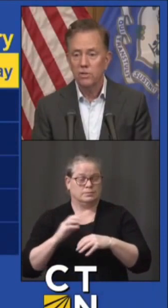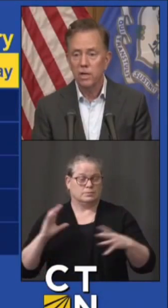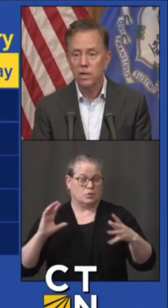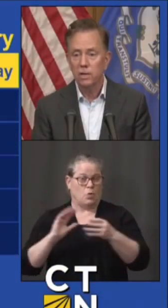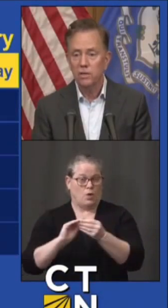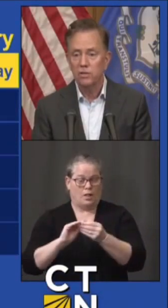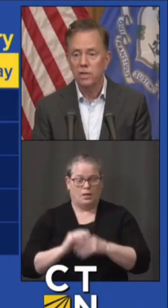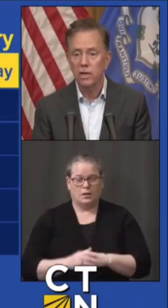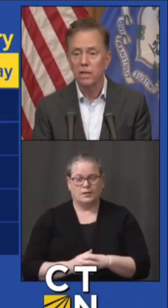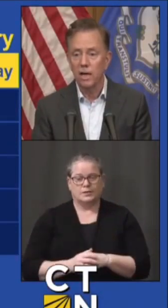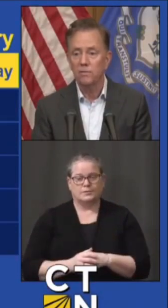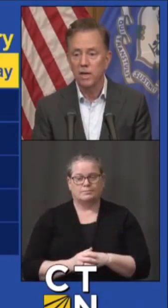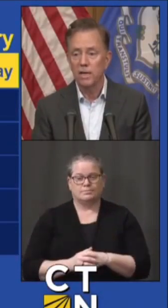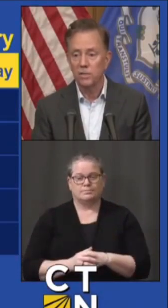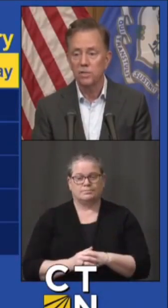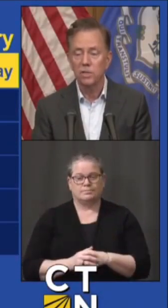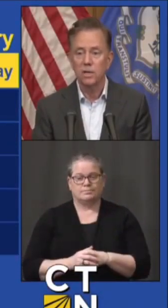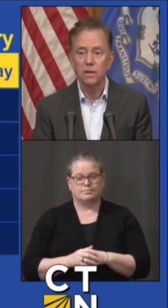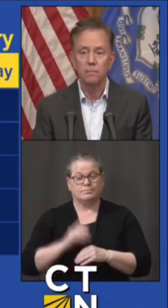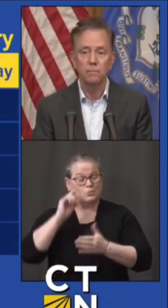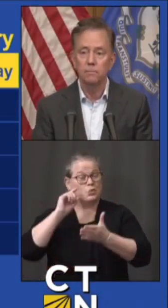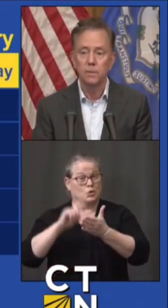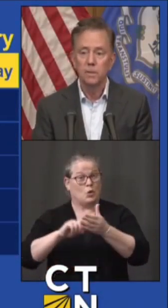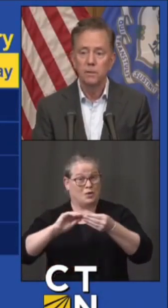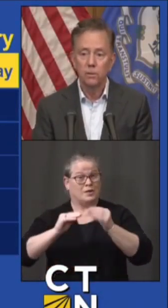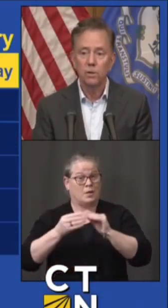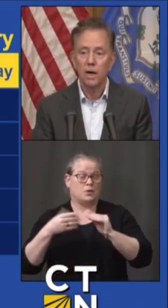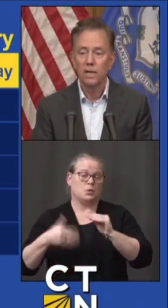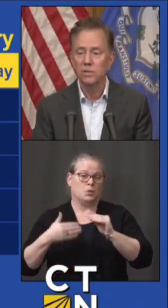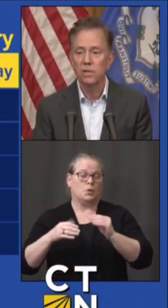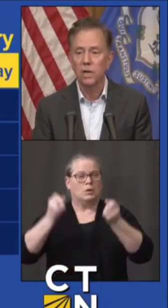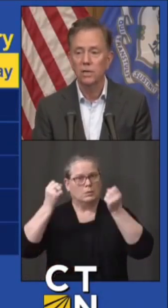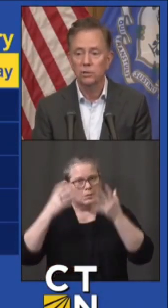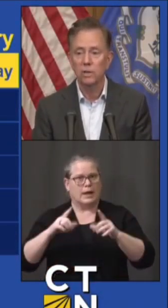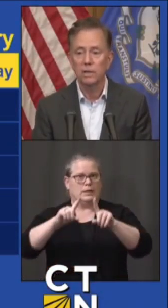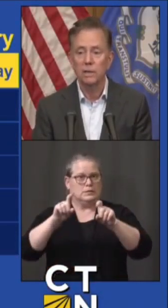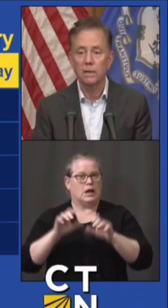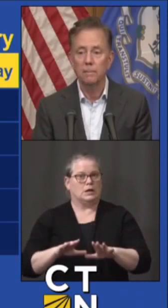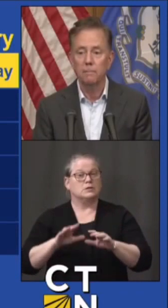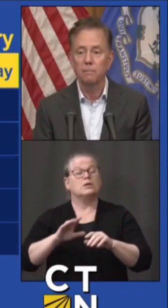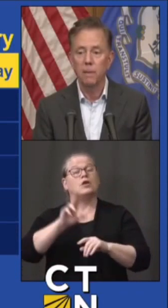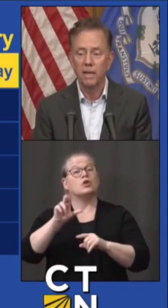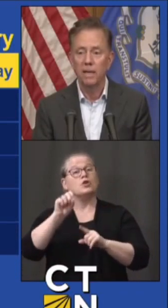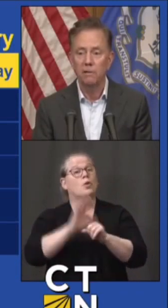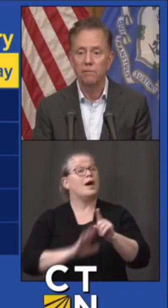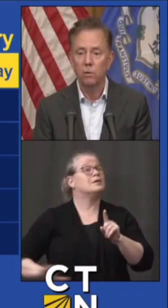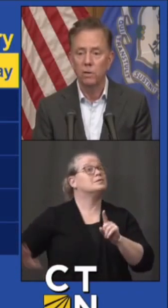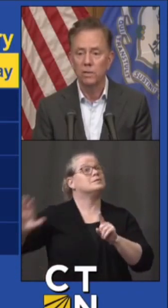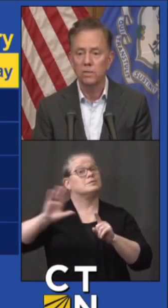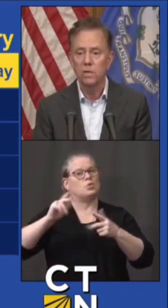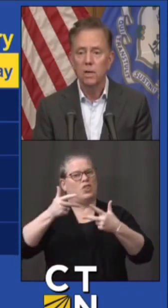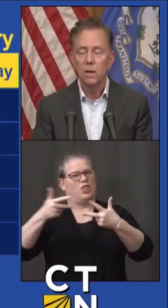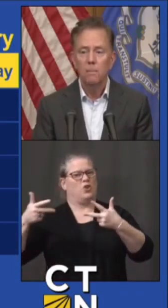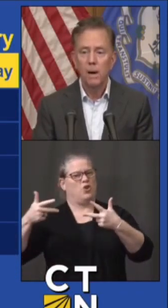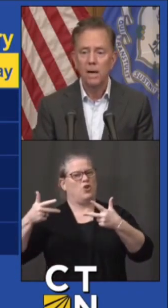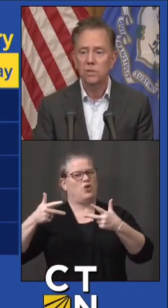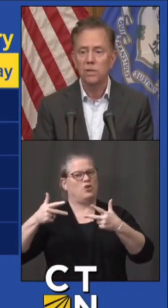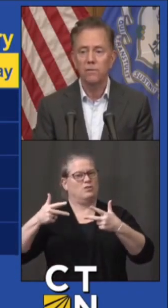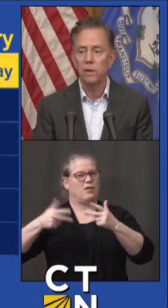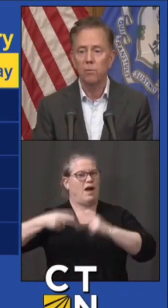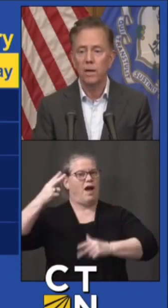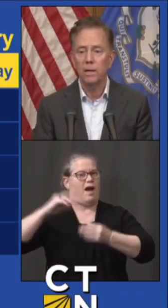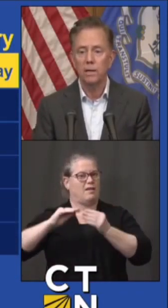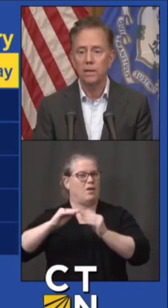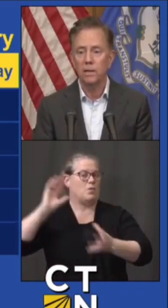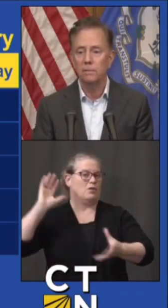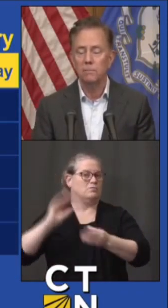What do you see here? You see a lot of tests, third highest in the country, making that a focus.